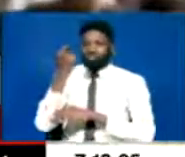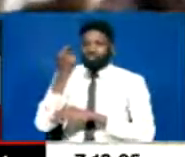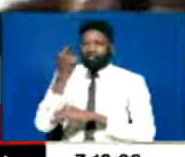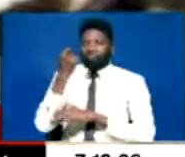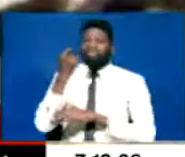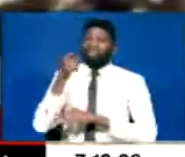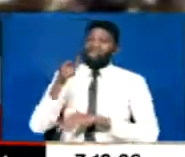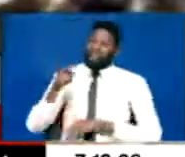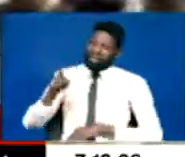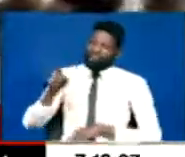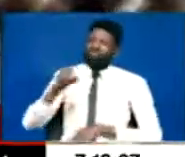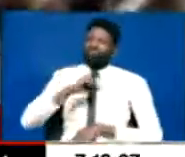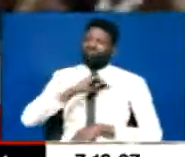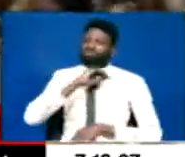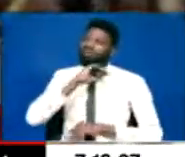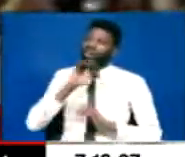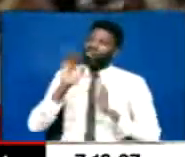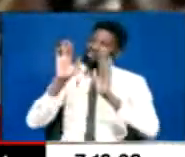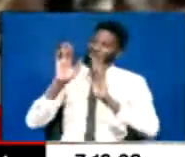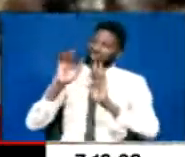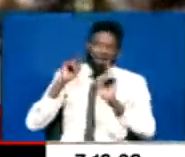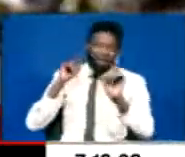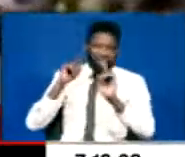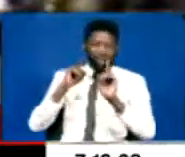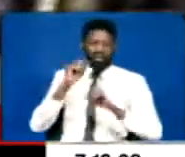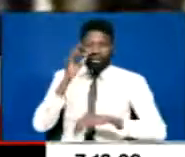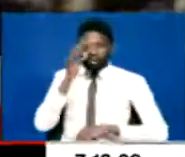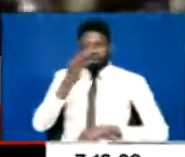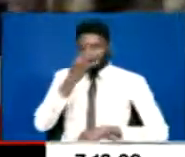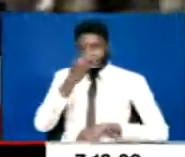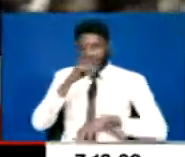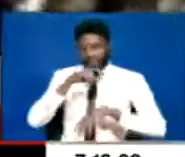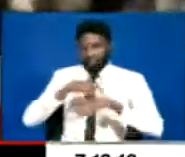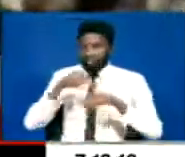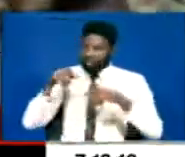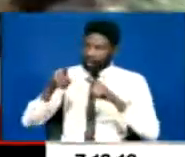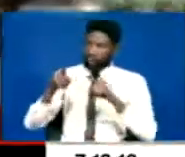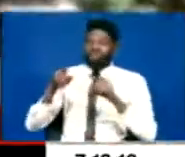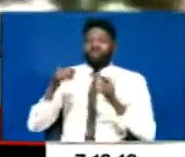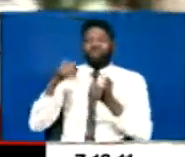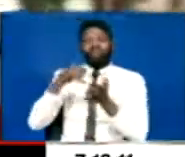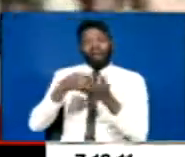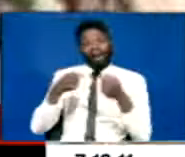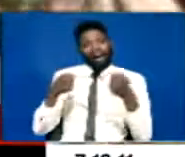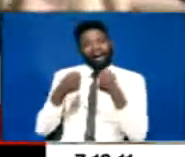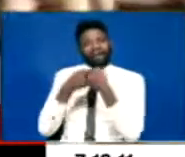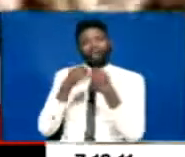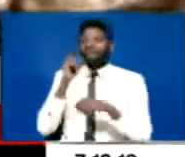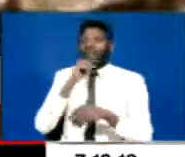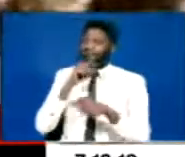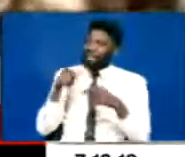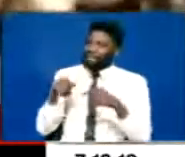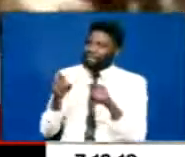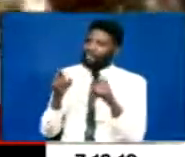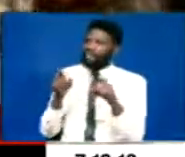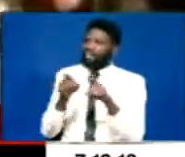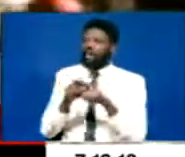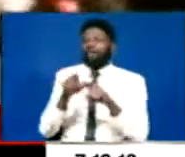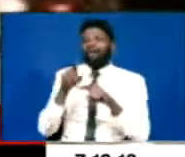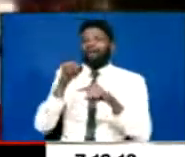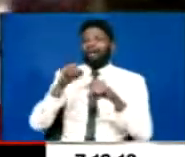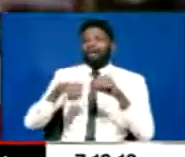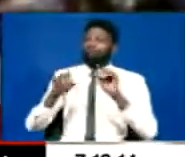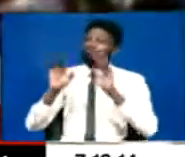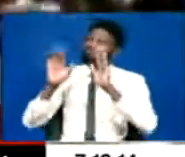for Kibaki, and when the presidential candidate was involved in an accident that left him indisposed just before the